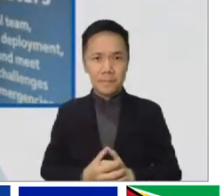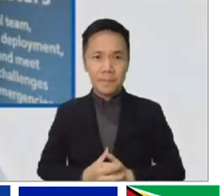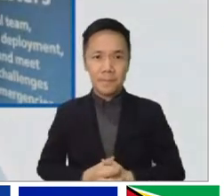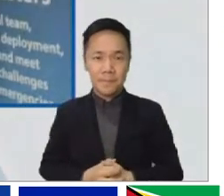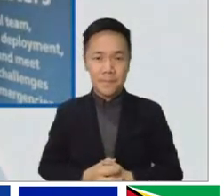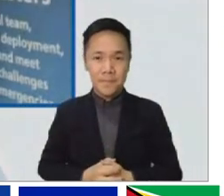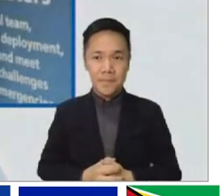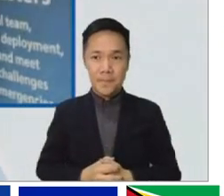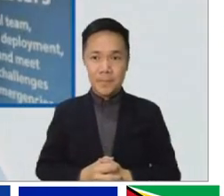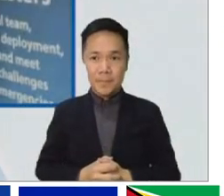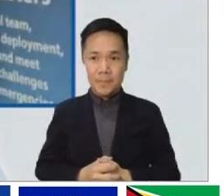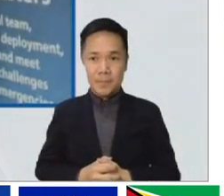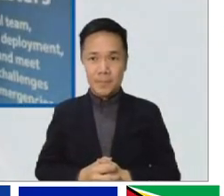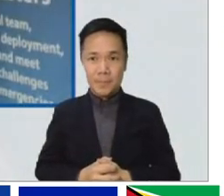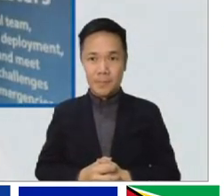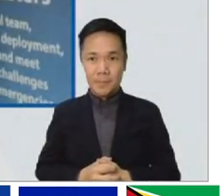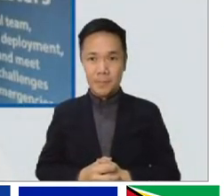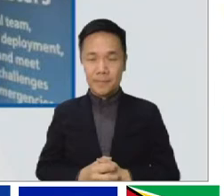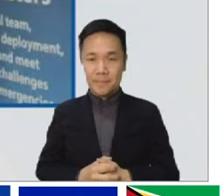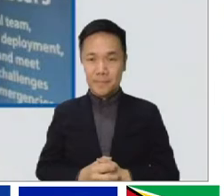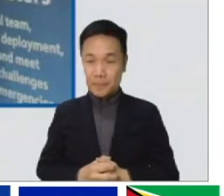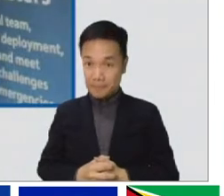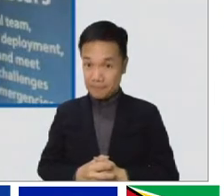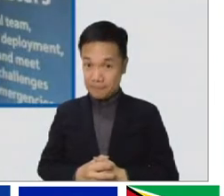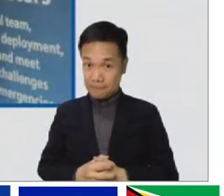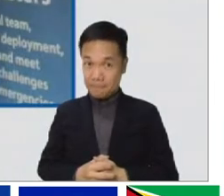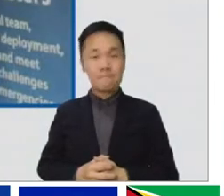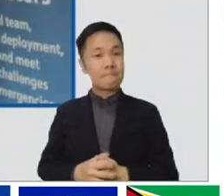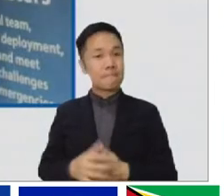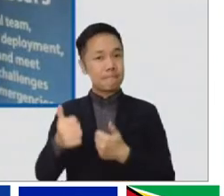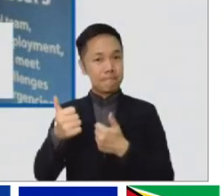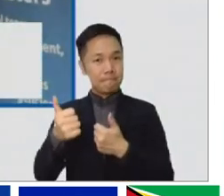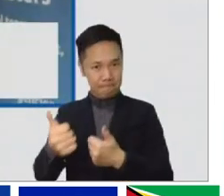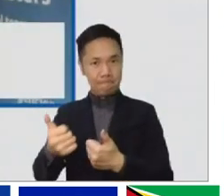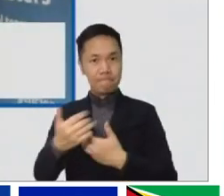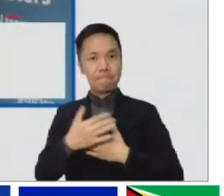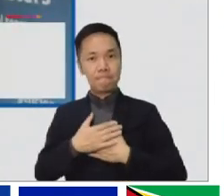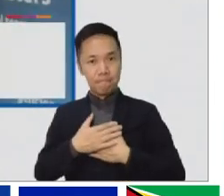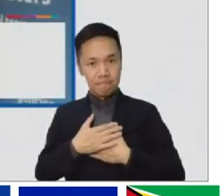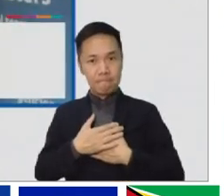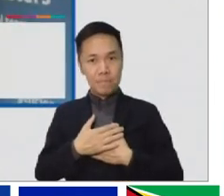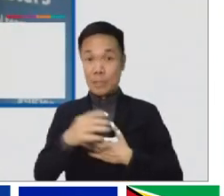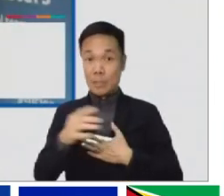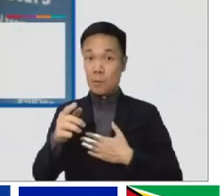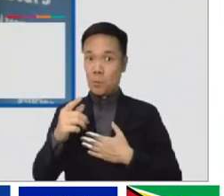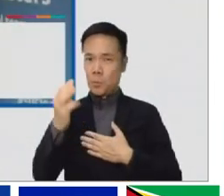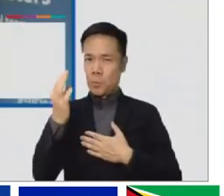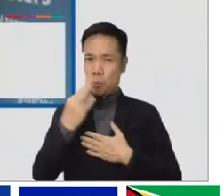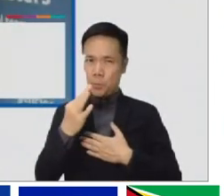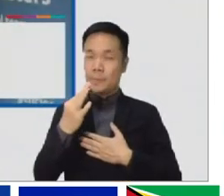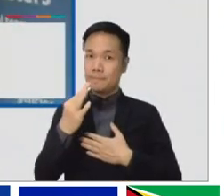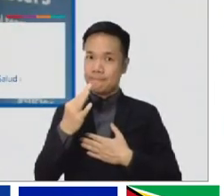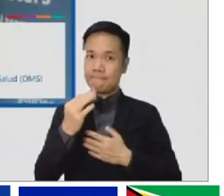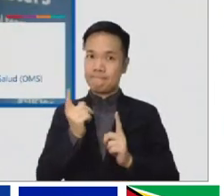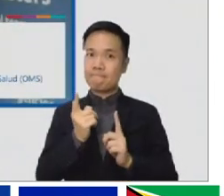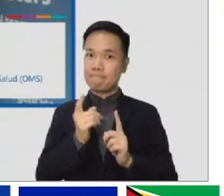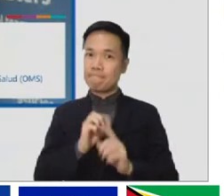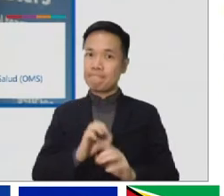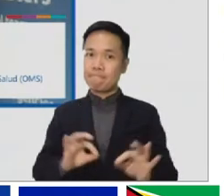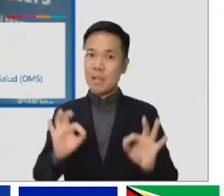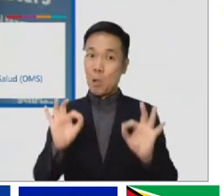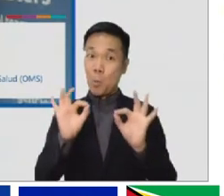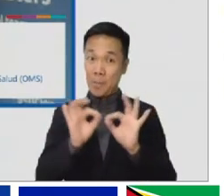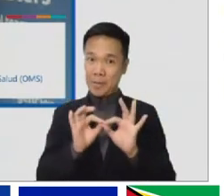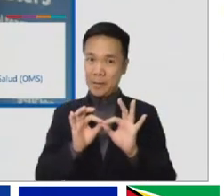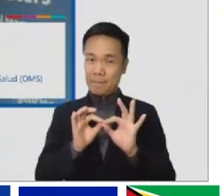Thank you for that question. That is an important question that needs a deeper analysis. But